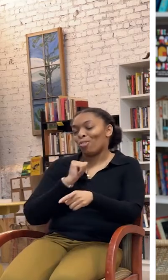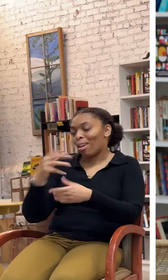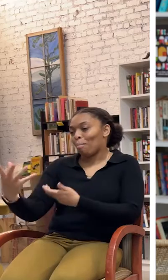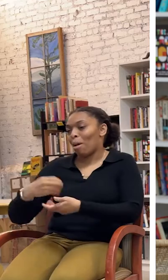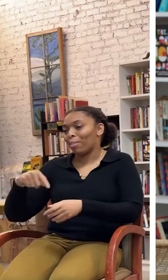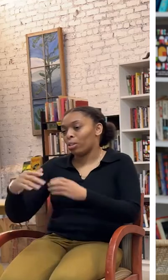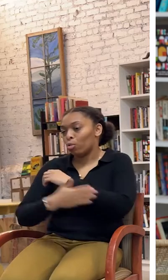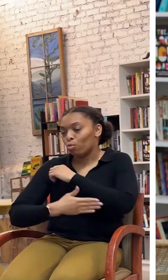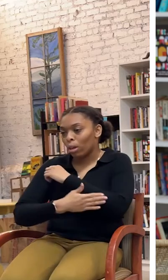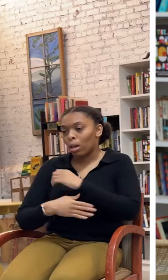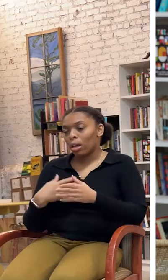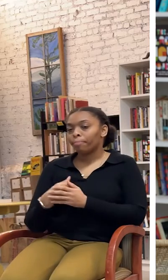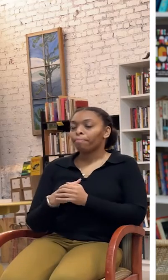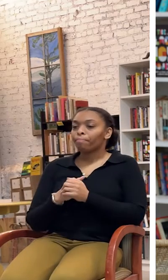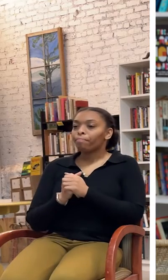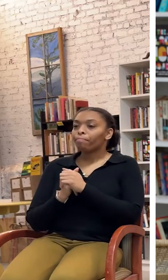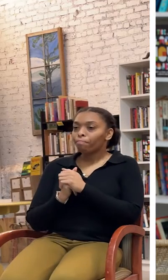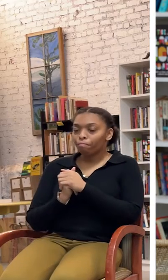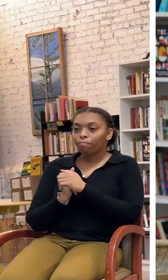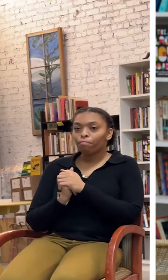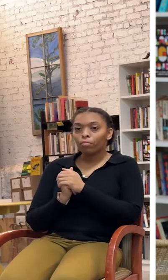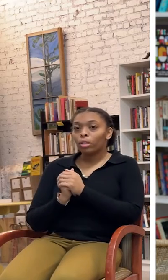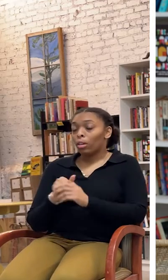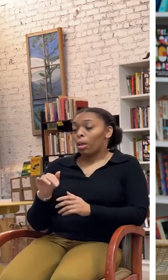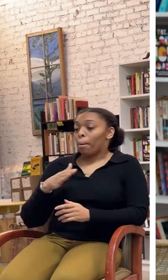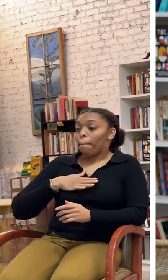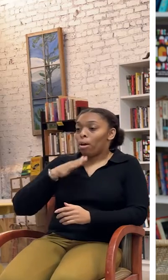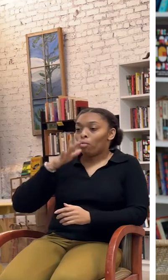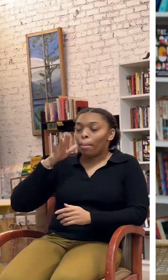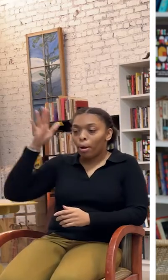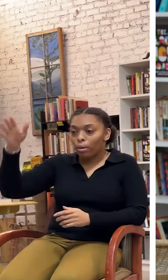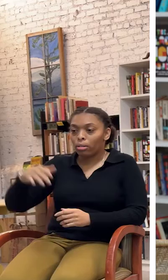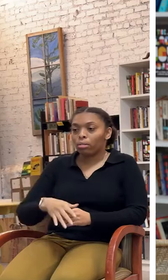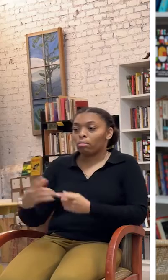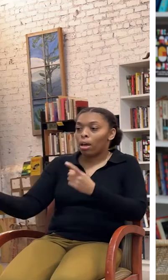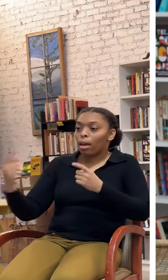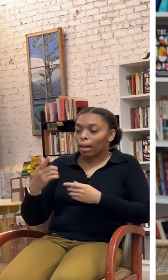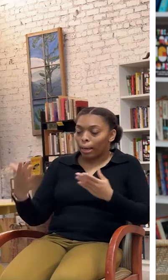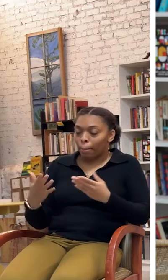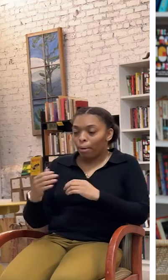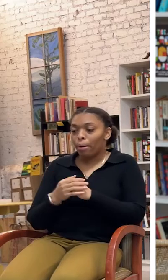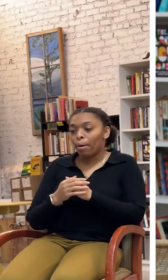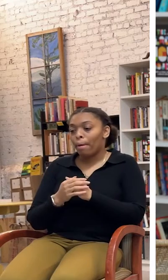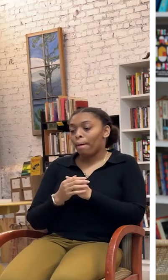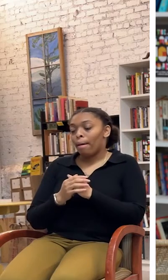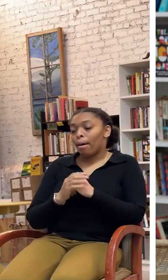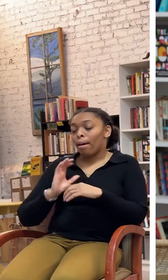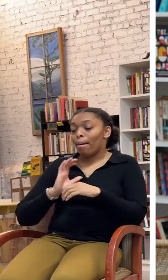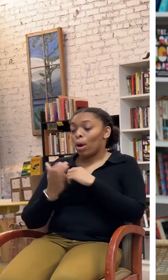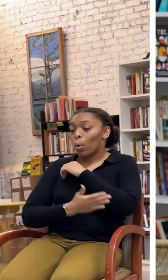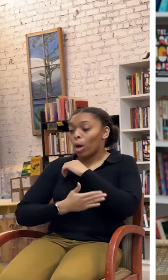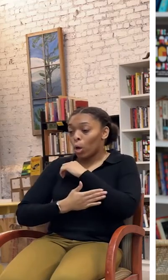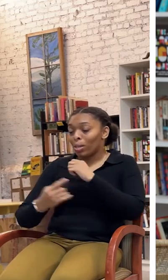country. Even if it's like in my case, my grandparents were the ones that came here, and one day a country decided,